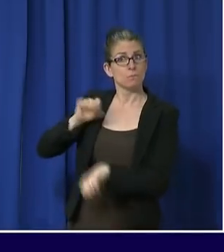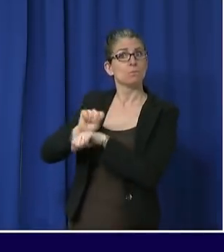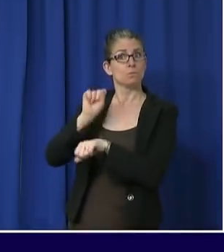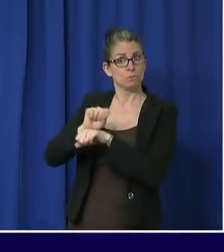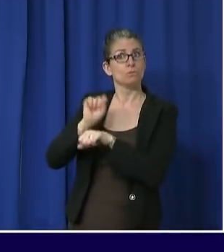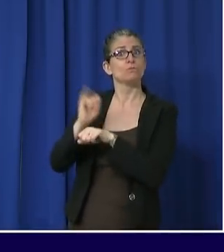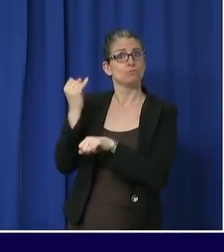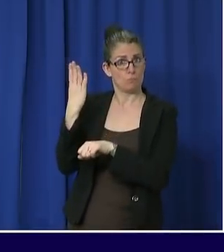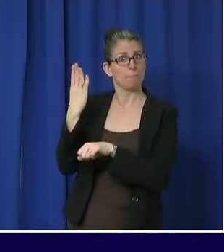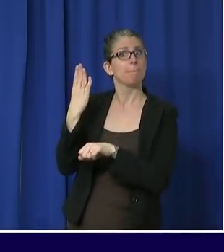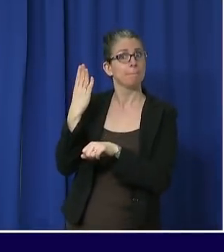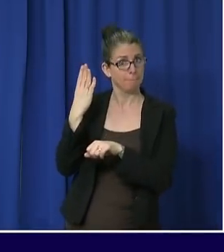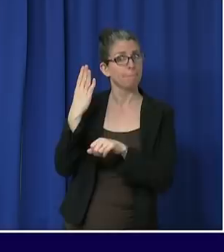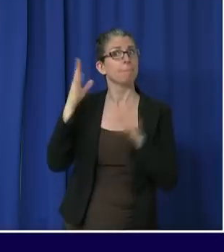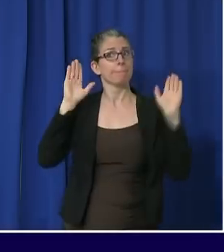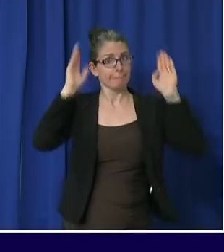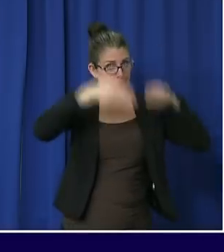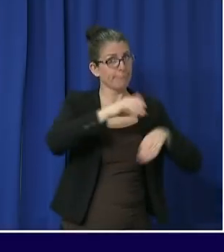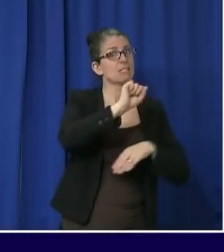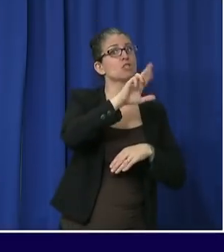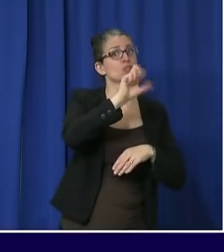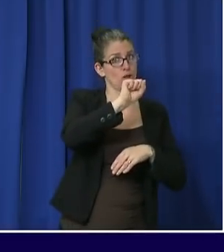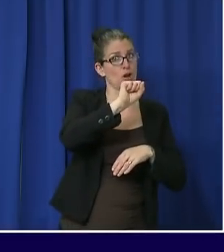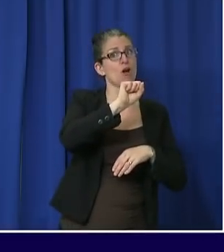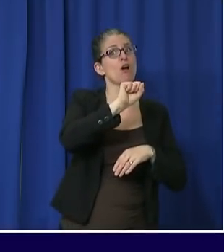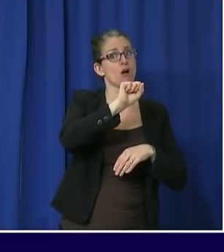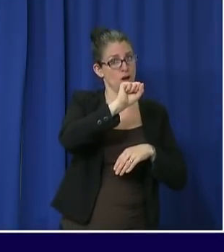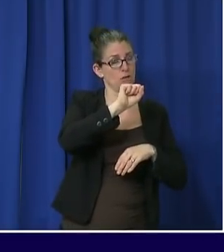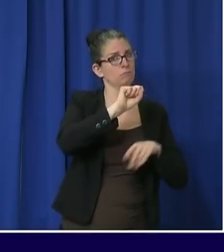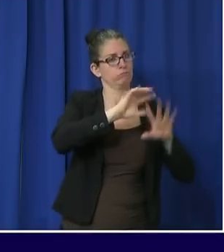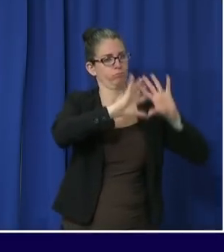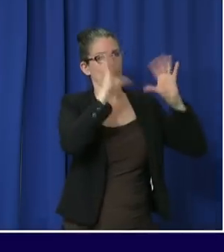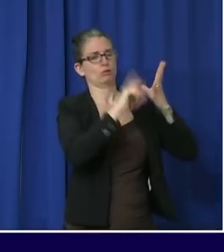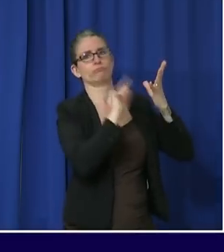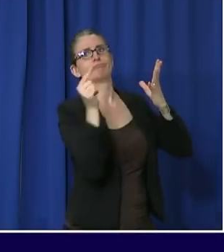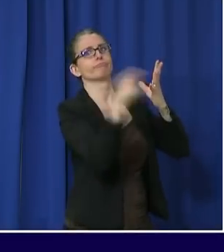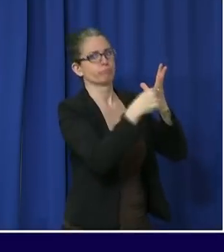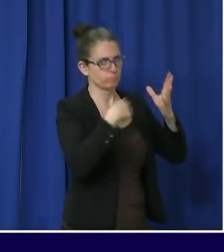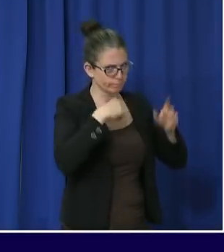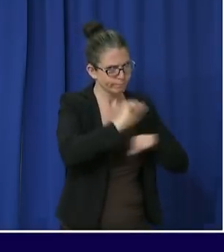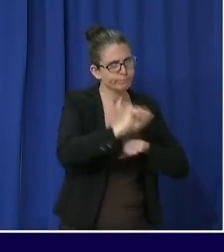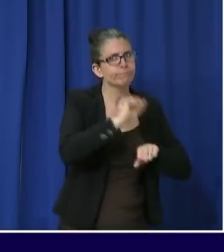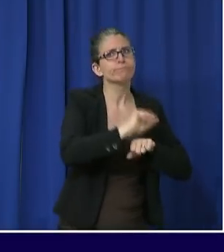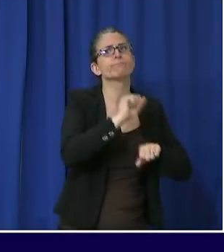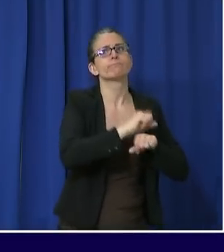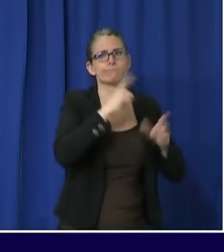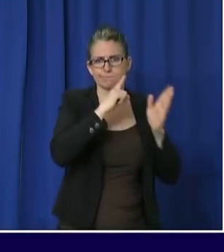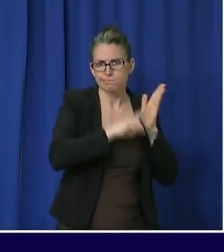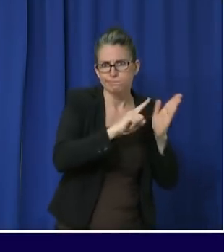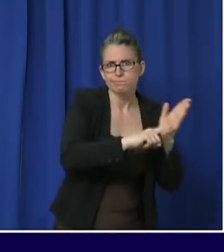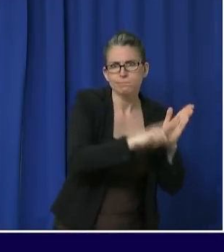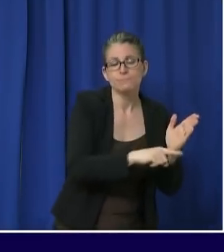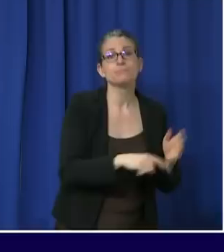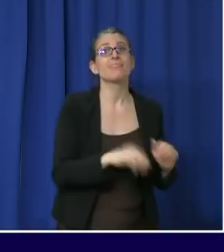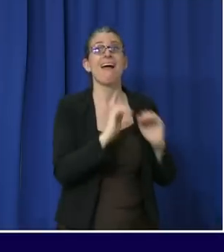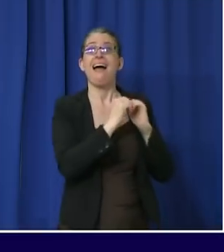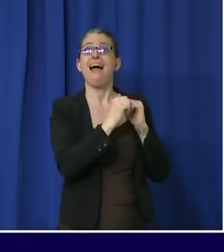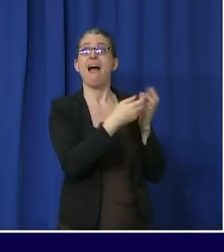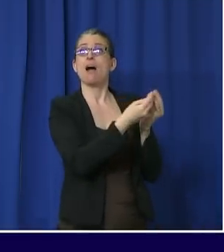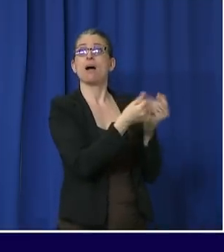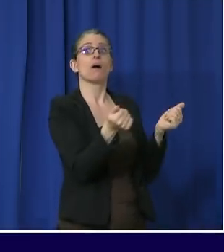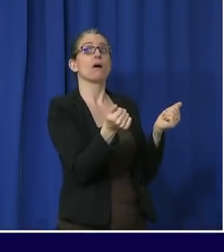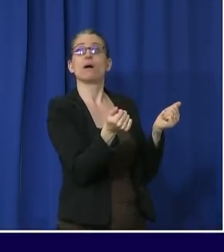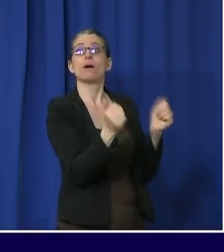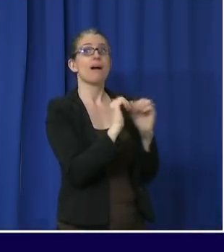of the world. And the key difference that made SARS go away more quickly was also because people